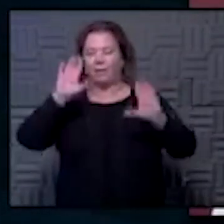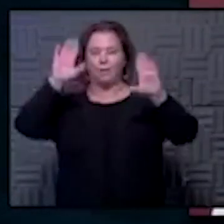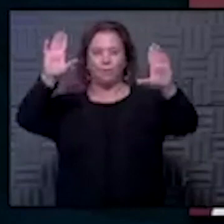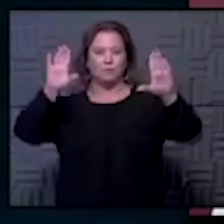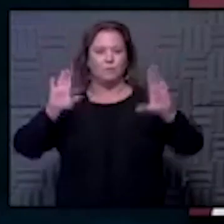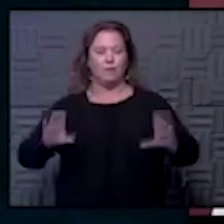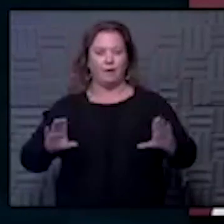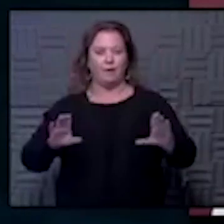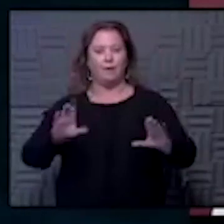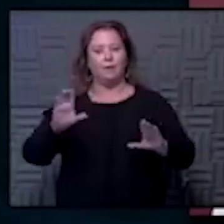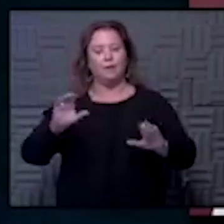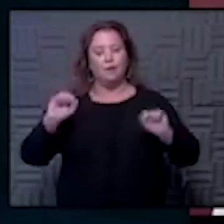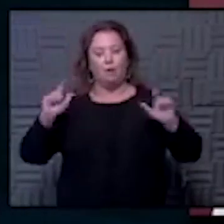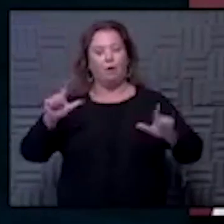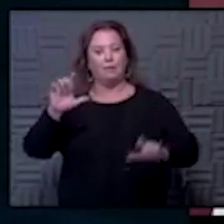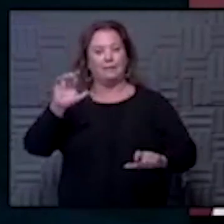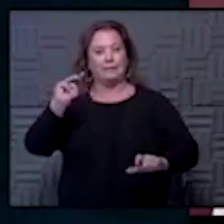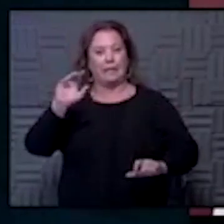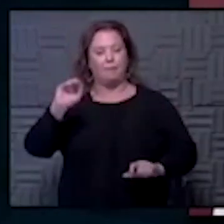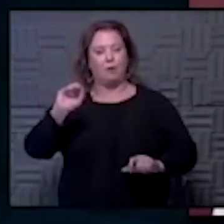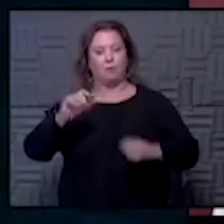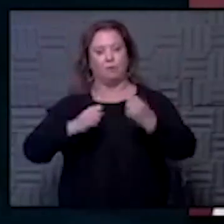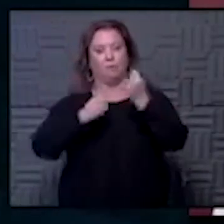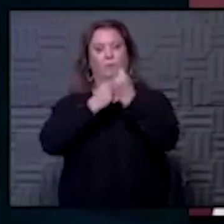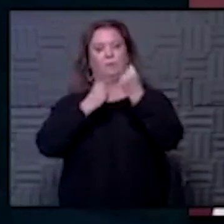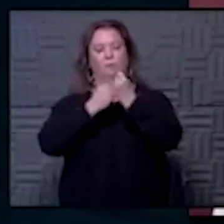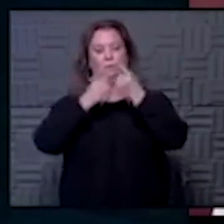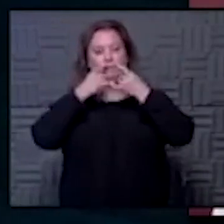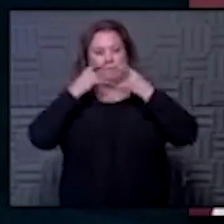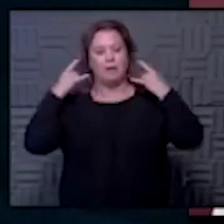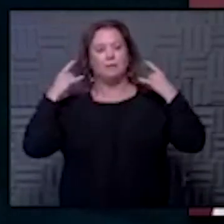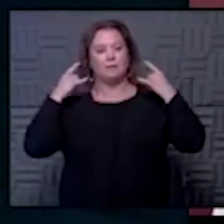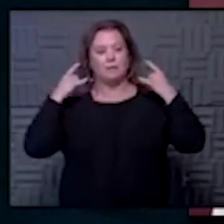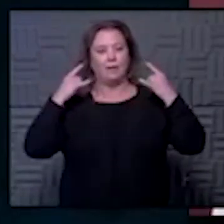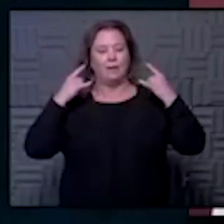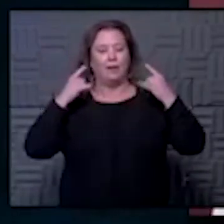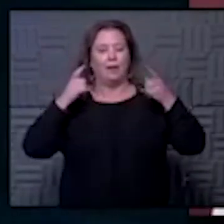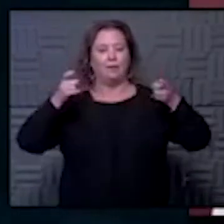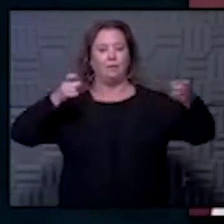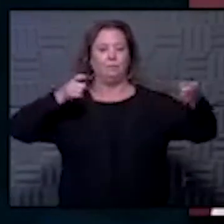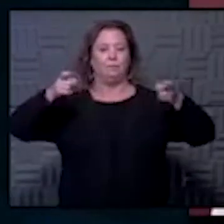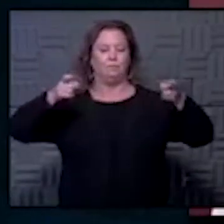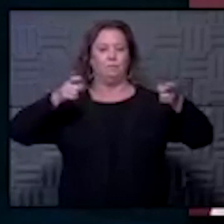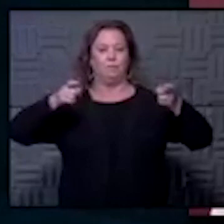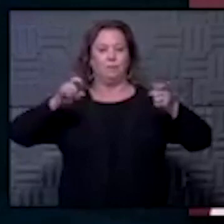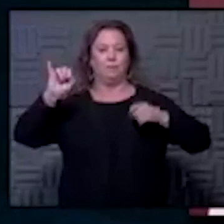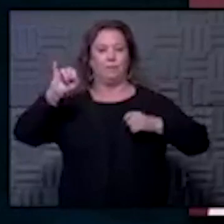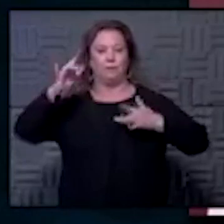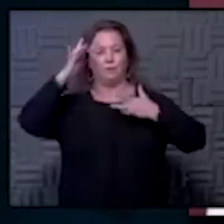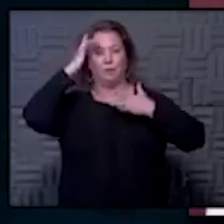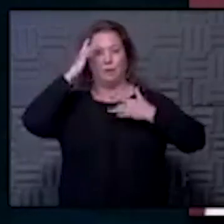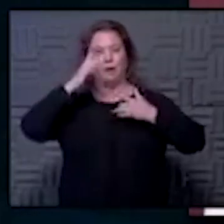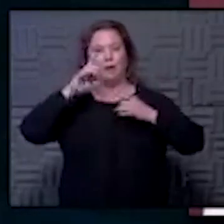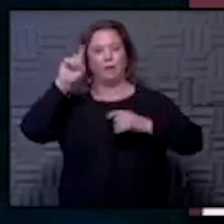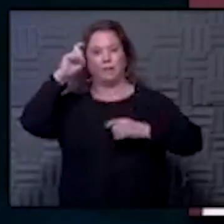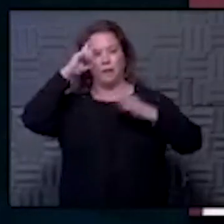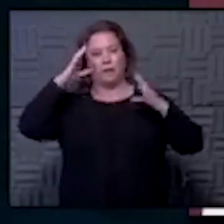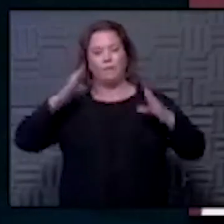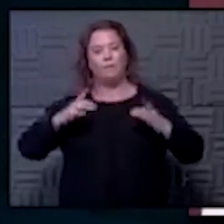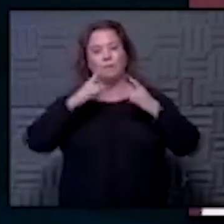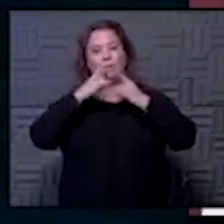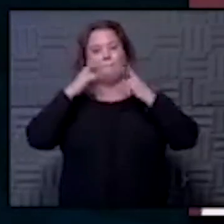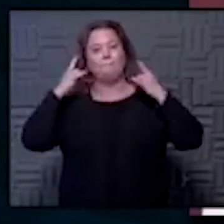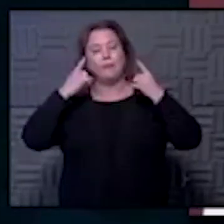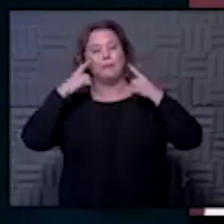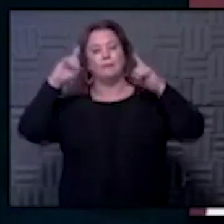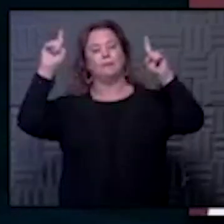the metro have gone on the record several times in support of masking as well as the pillars of infection control. The governor's masking protocols announced